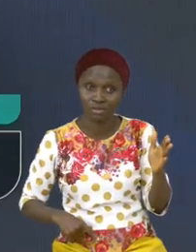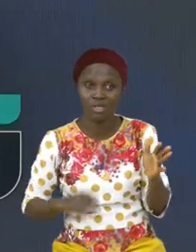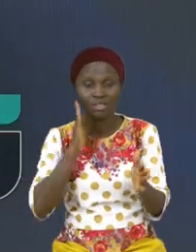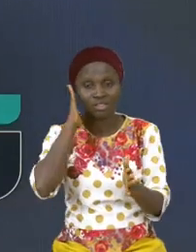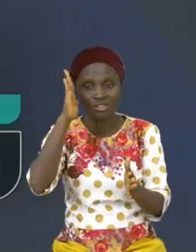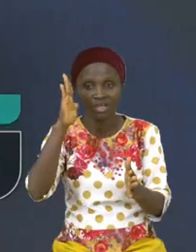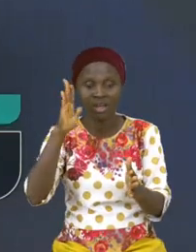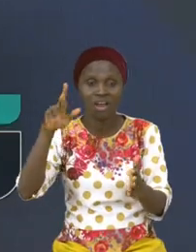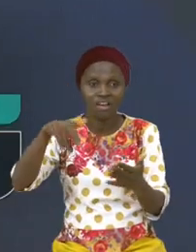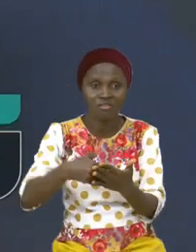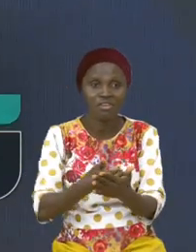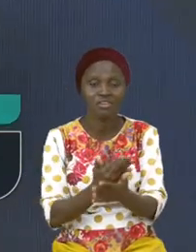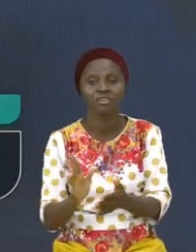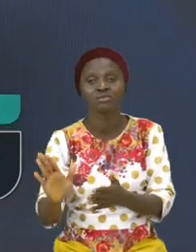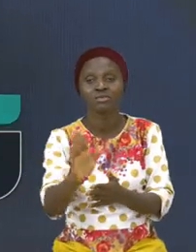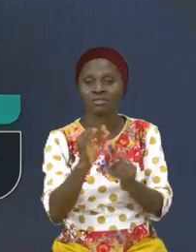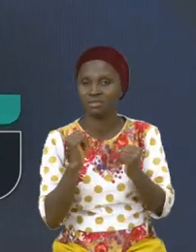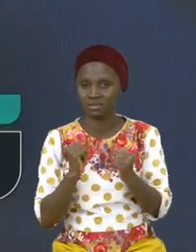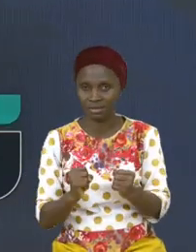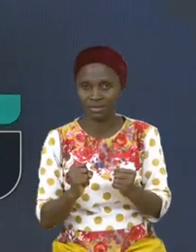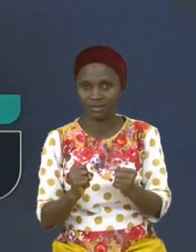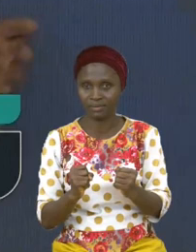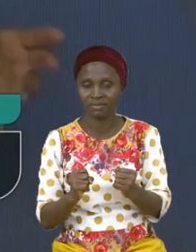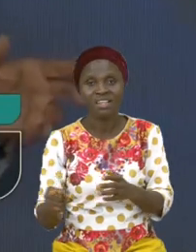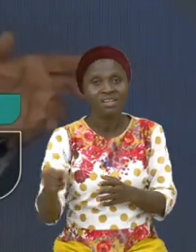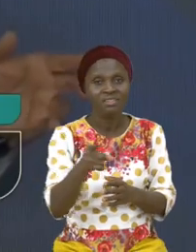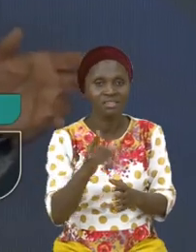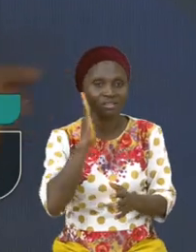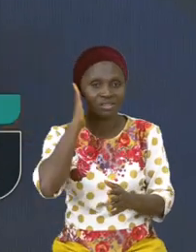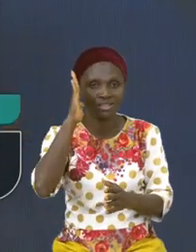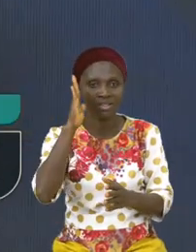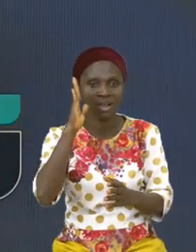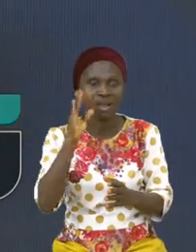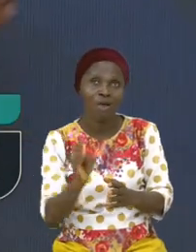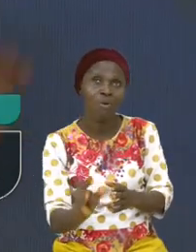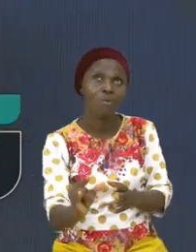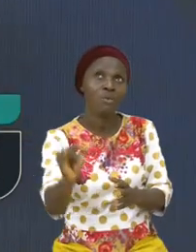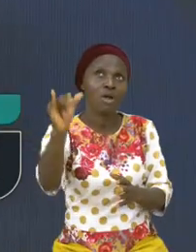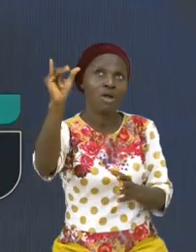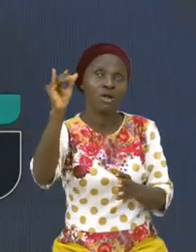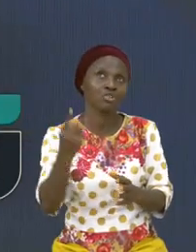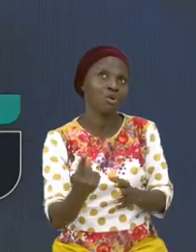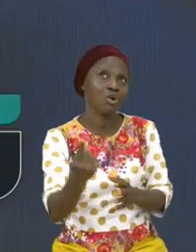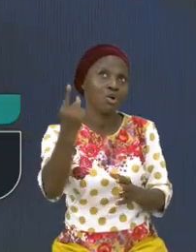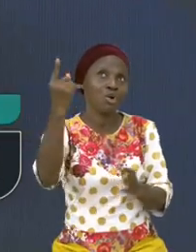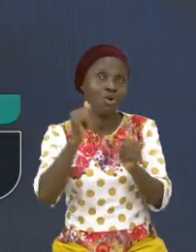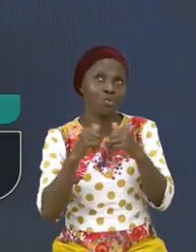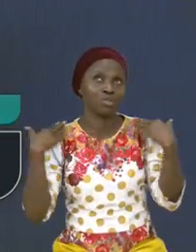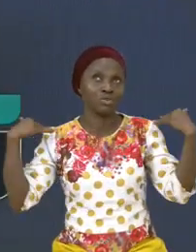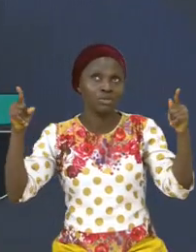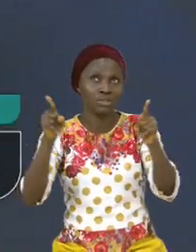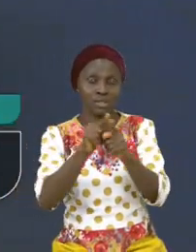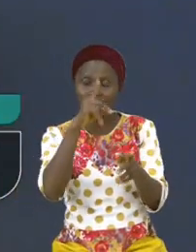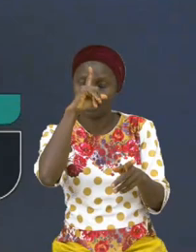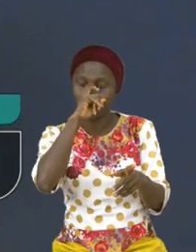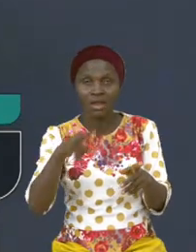shall renew their strength. They shall mount up with wings as eagles. They